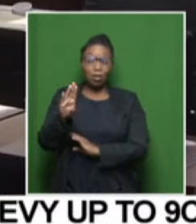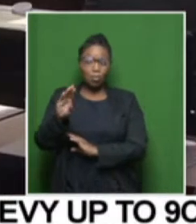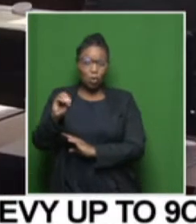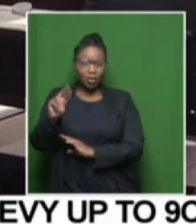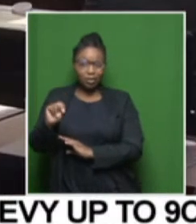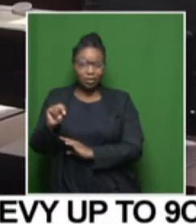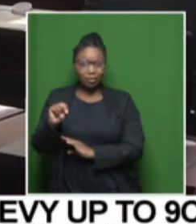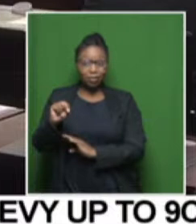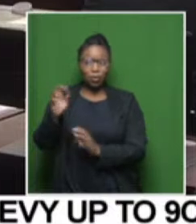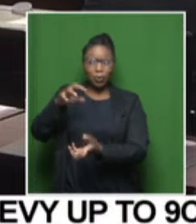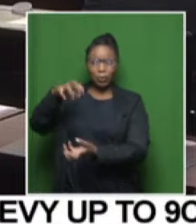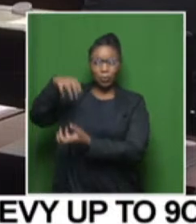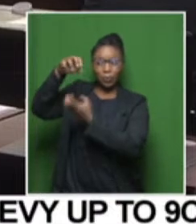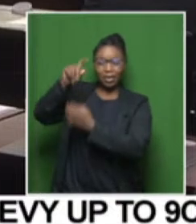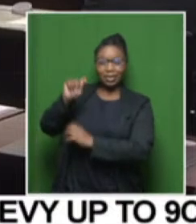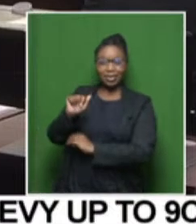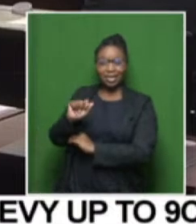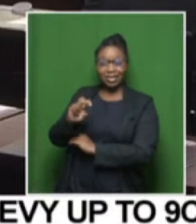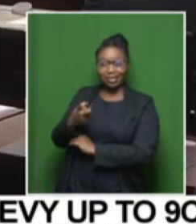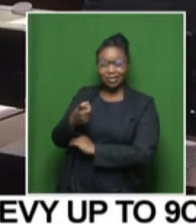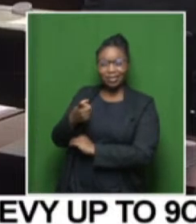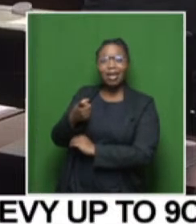increased every year to reach